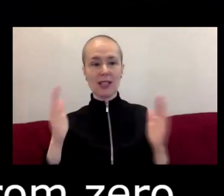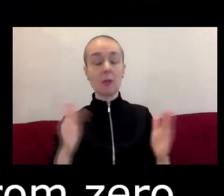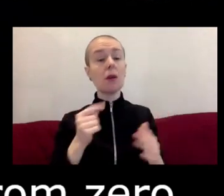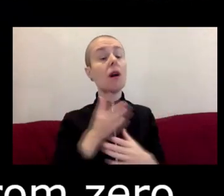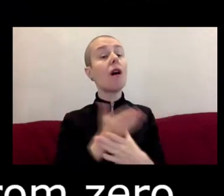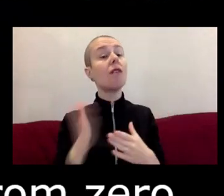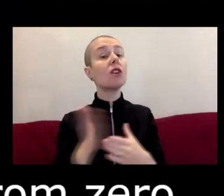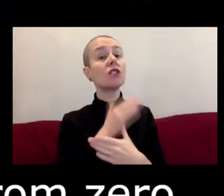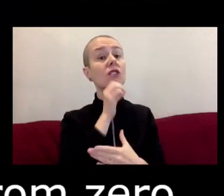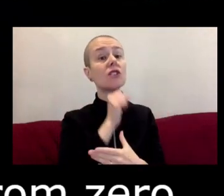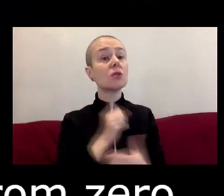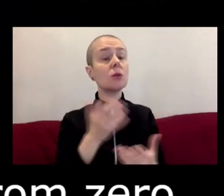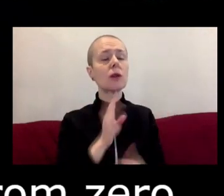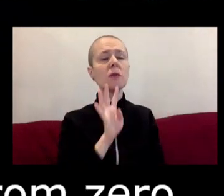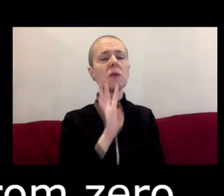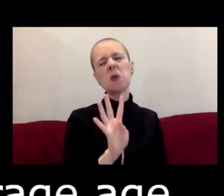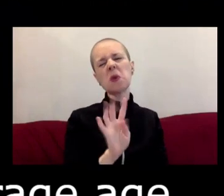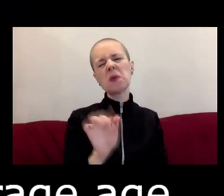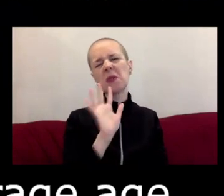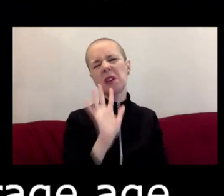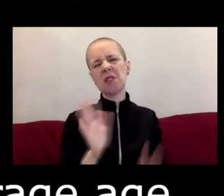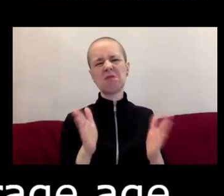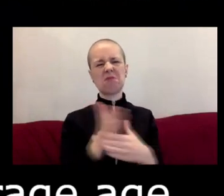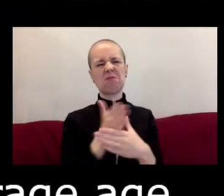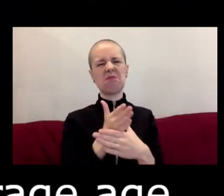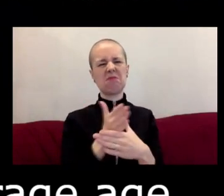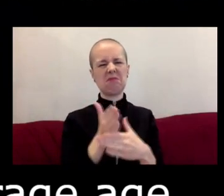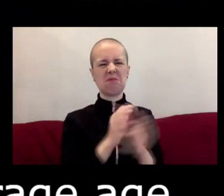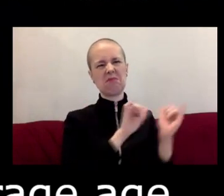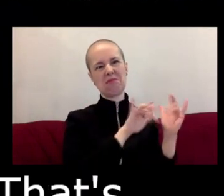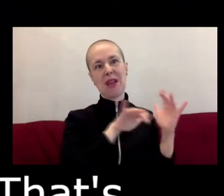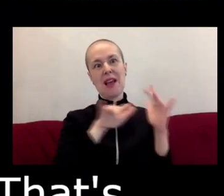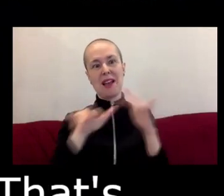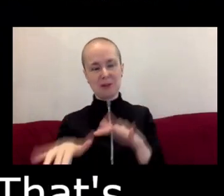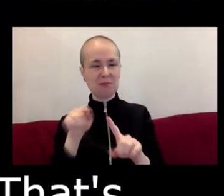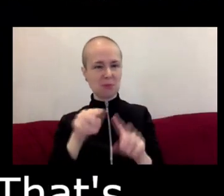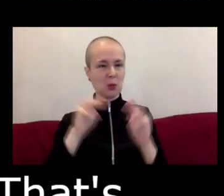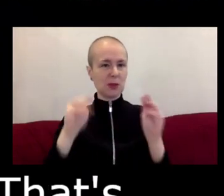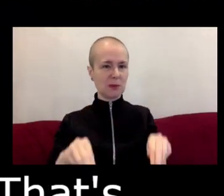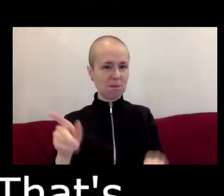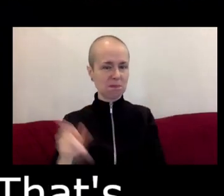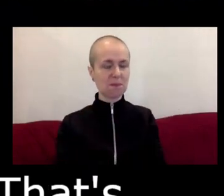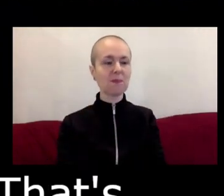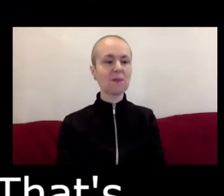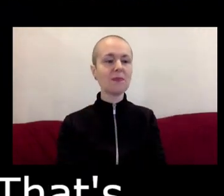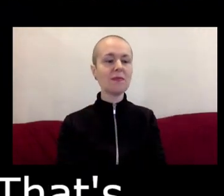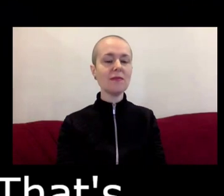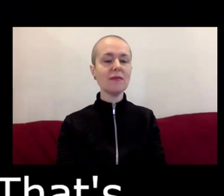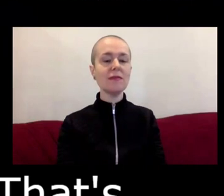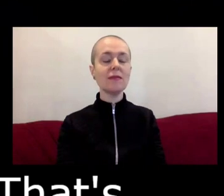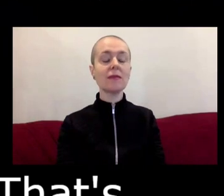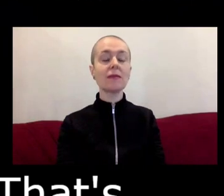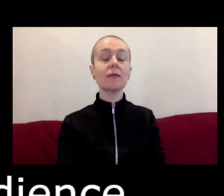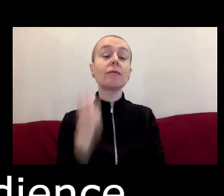is about like 4 and 5, that's probably our biggest audience. And then